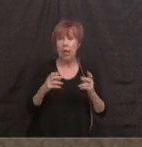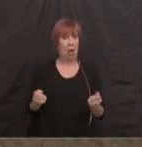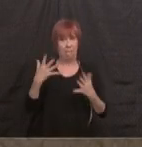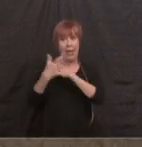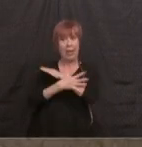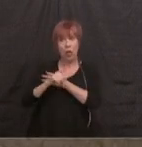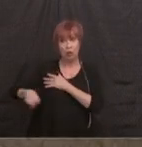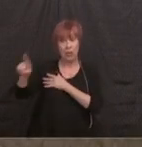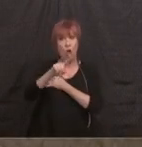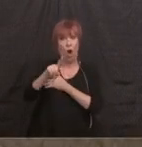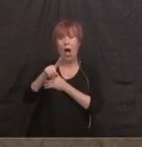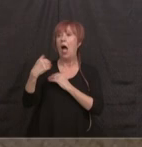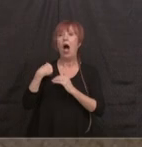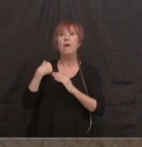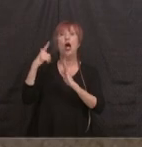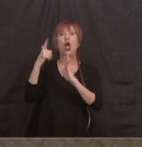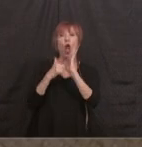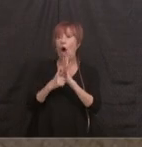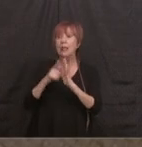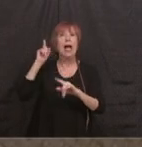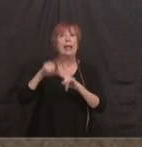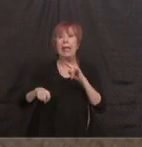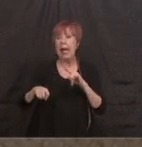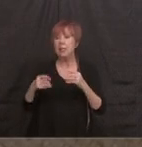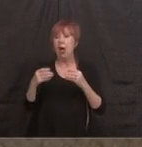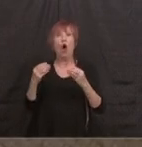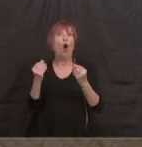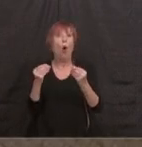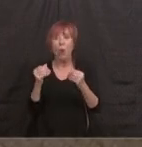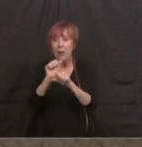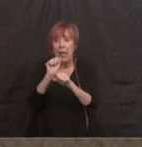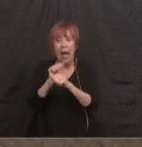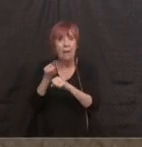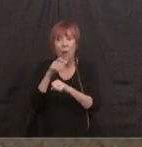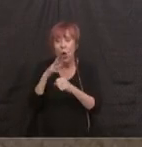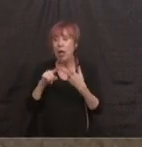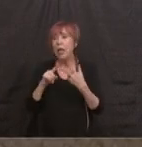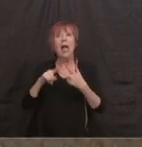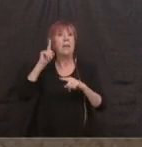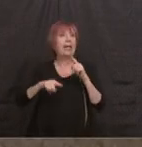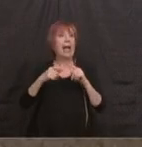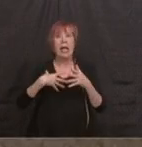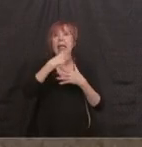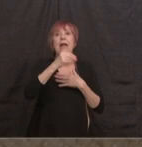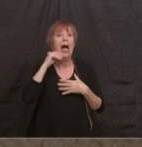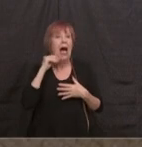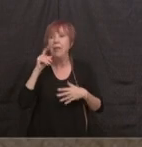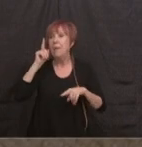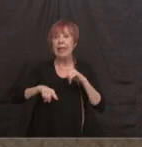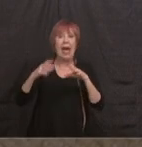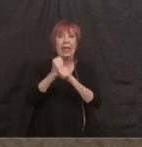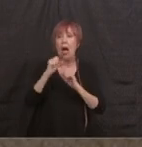which women can't hold the same jobs, they can't inherit the land that they work, they can't leave their houses, they can't apply for passports, they can't pass